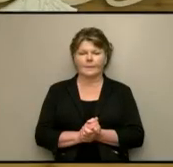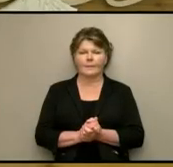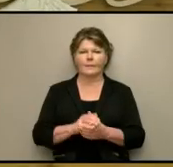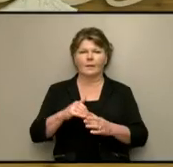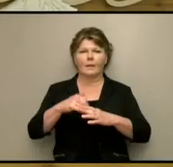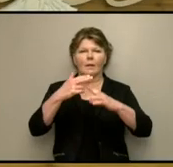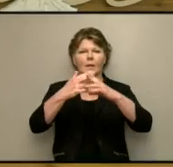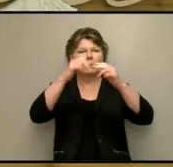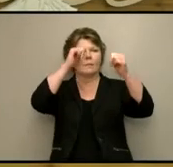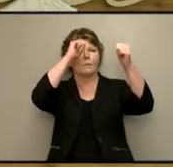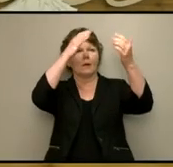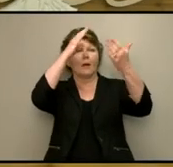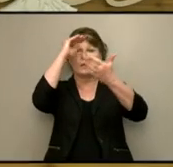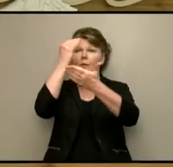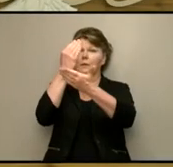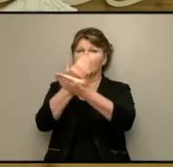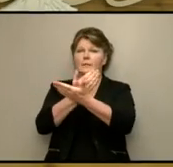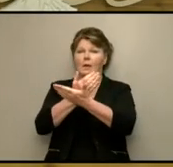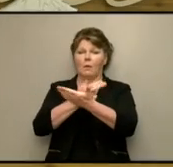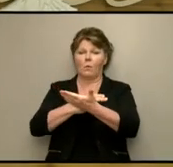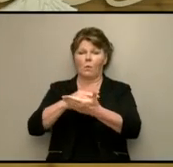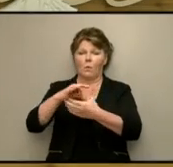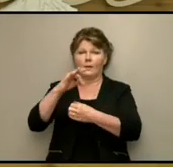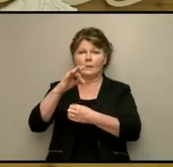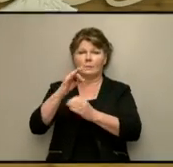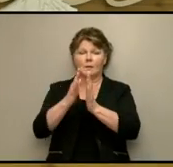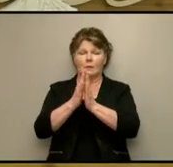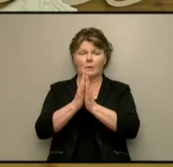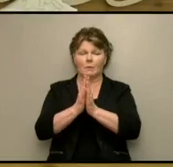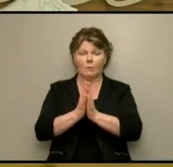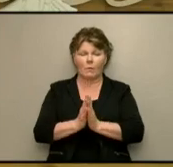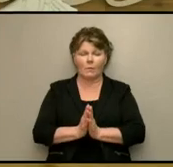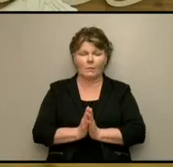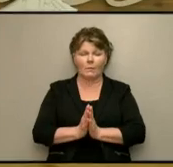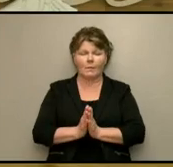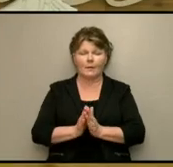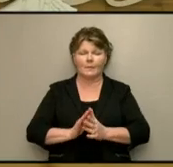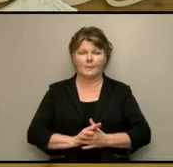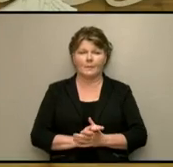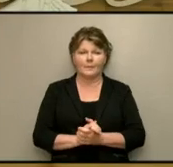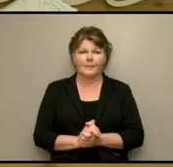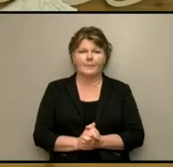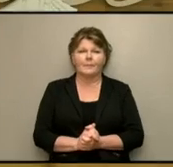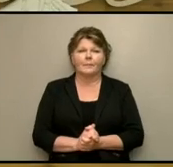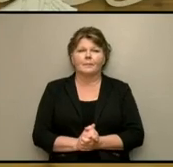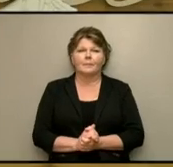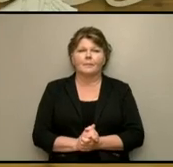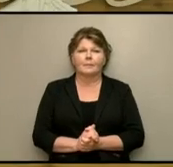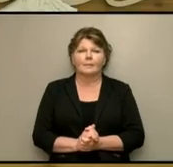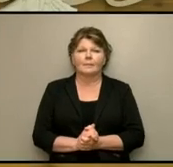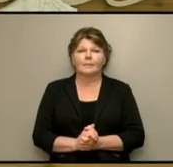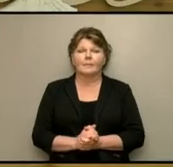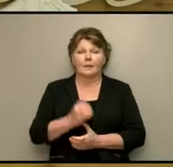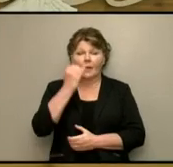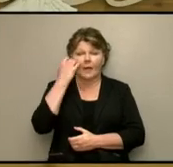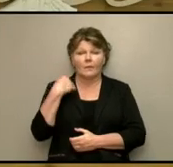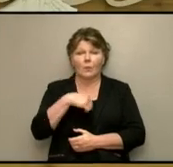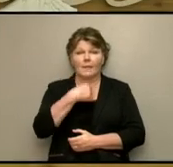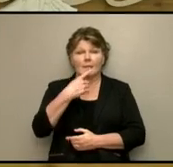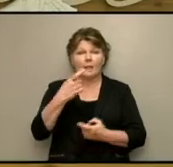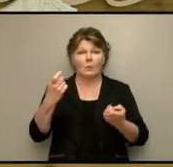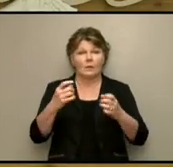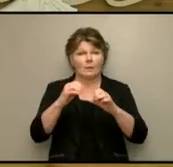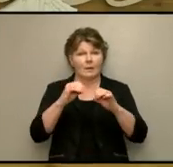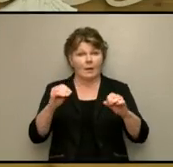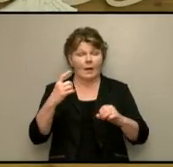In the name of the Father, and of the Son, and of the Holy Spirit. Amen. If we say we have no